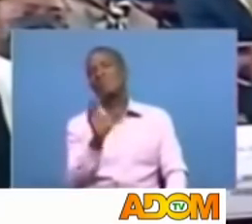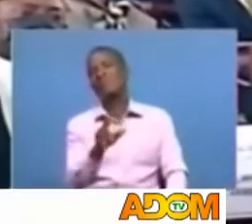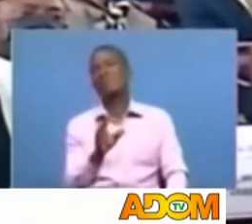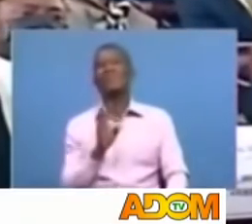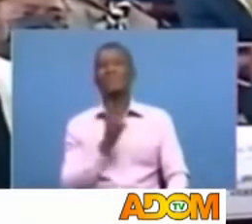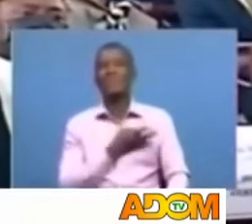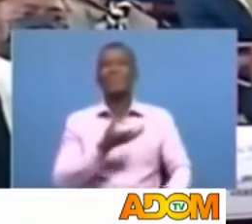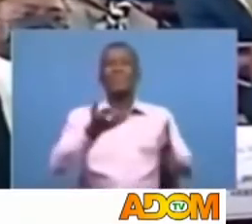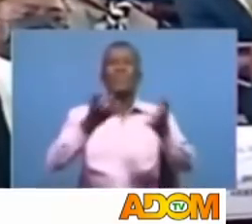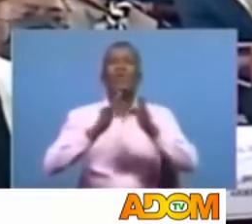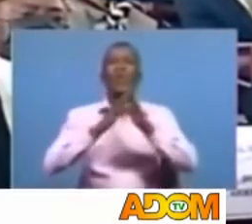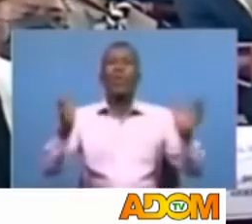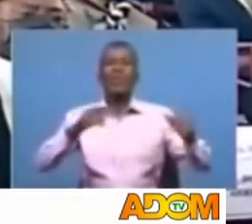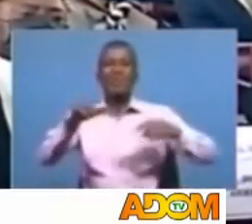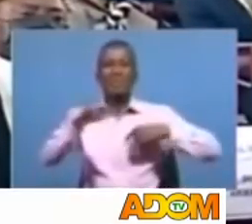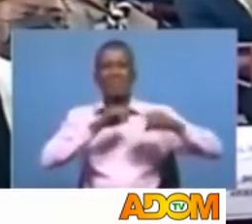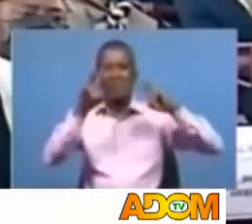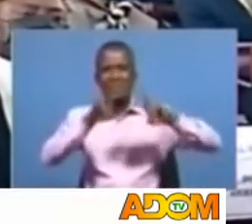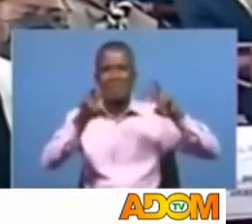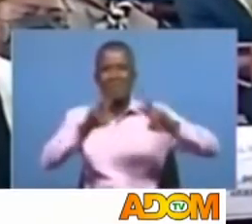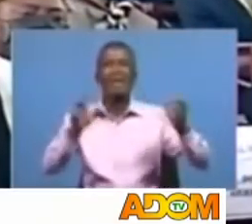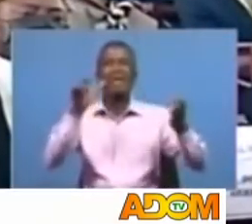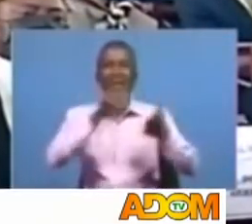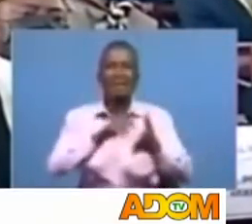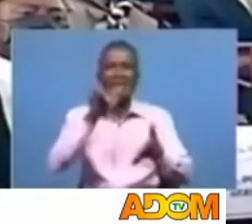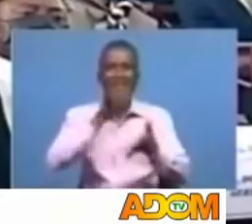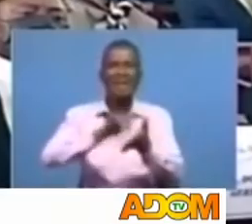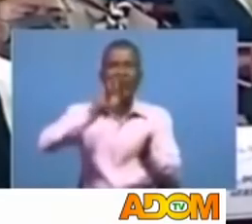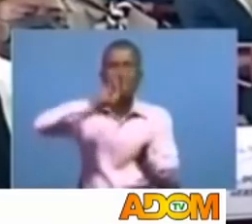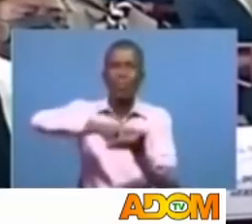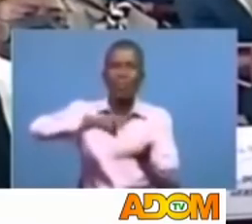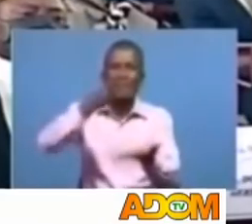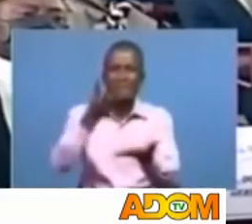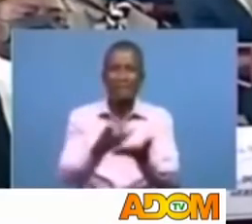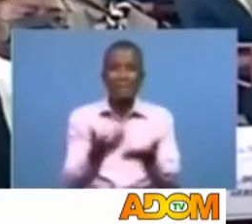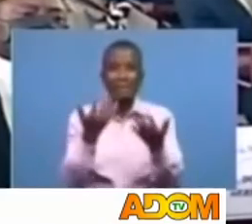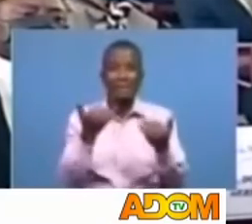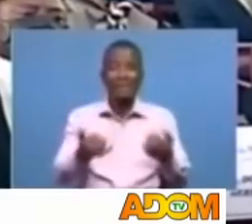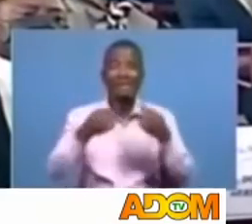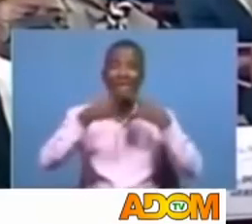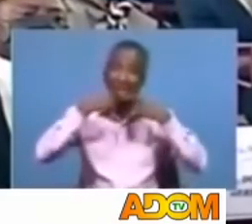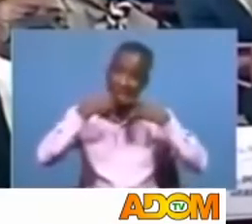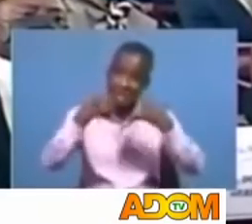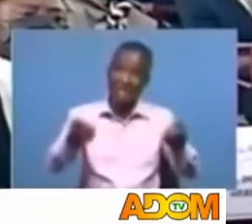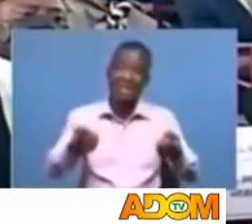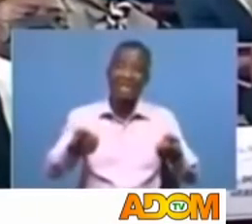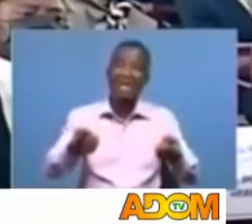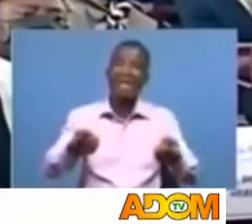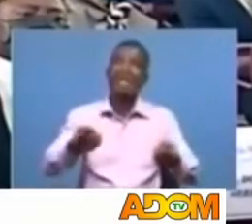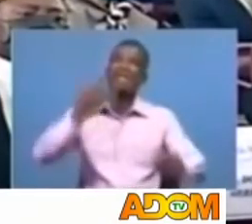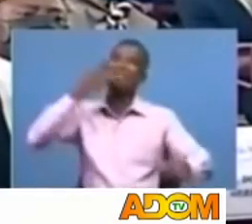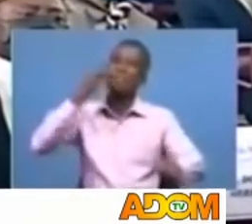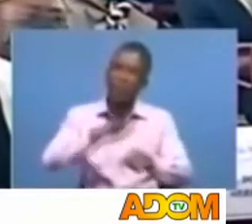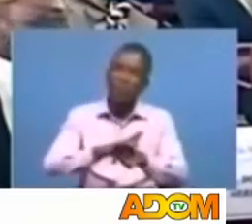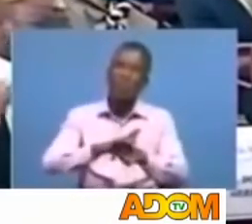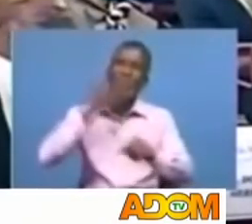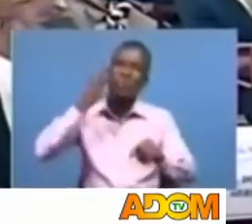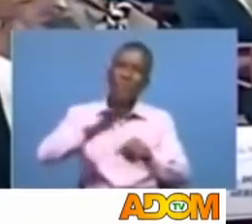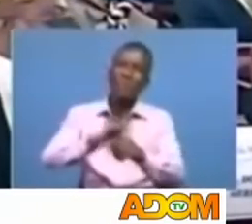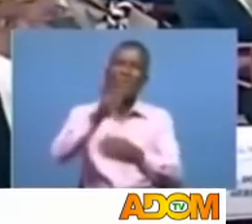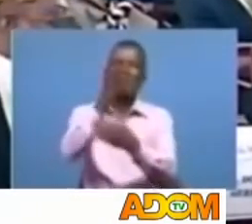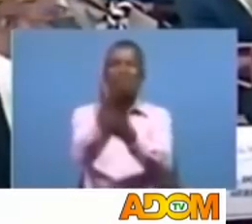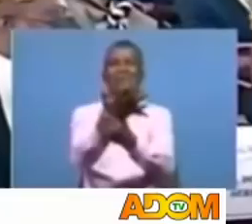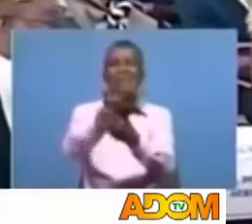have leave to reopen our case. That witness, as we've indicated, had sworn affidavits